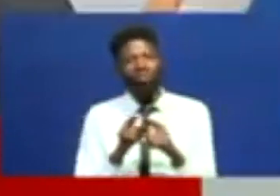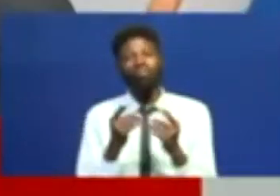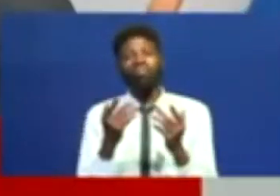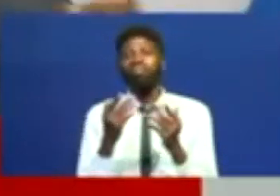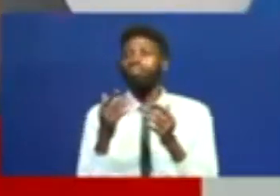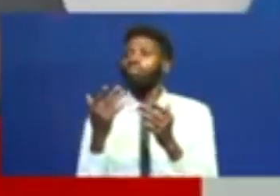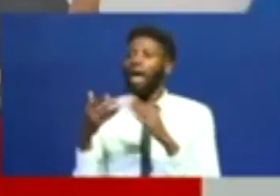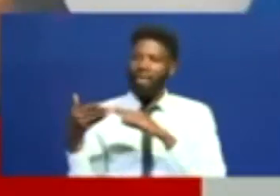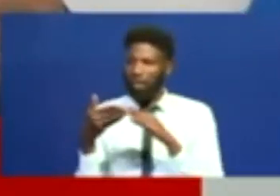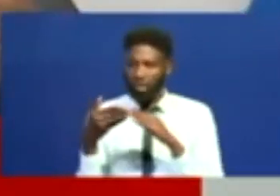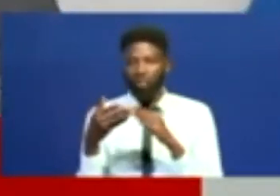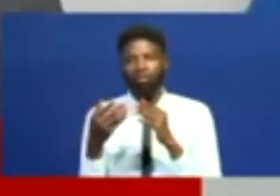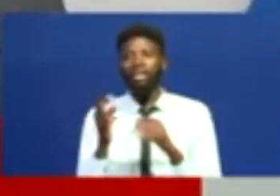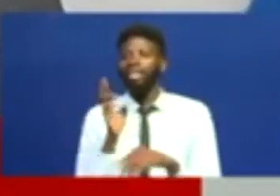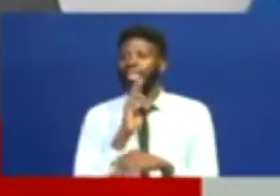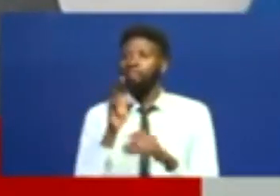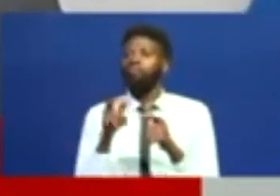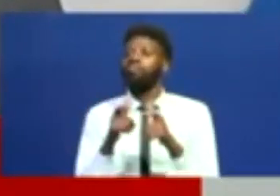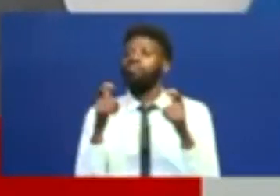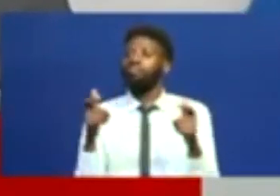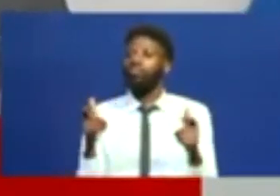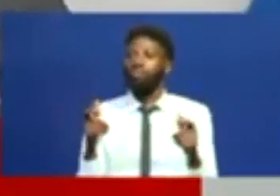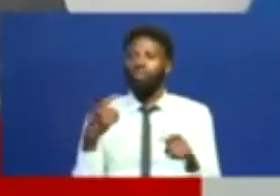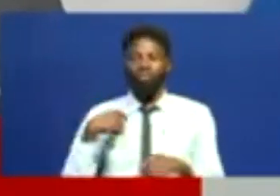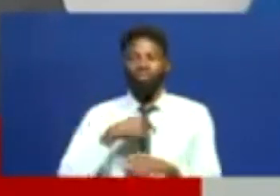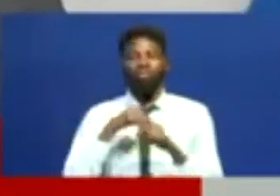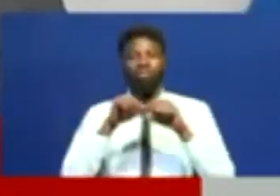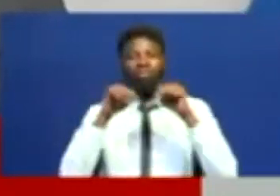of attack and the exposure that then we're exposing our systems and also our people.